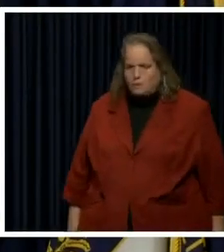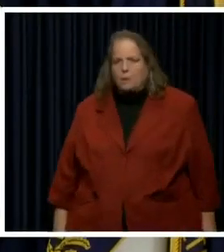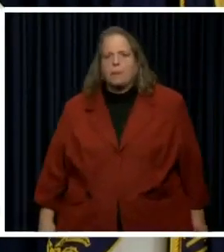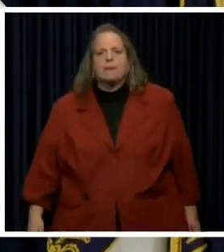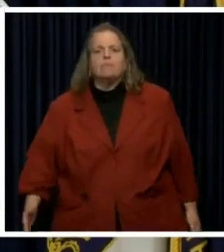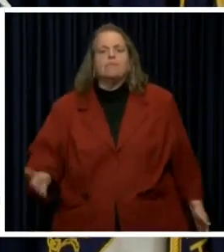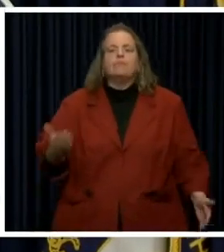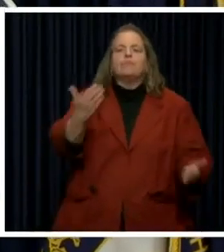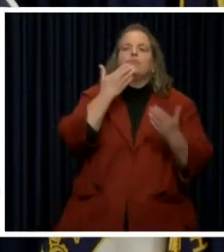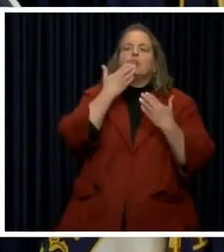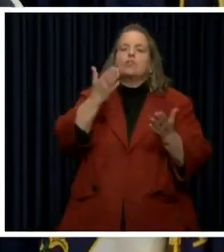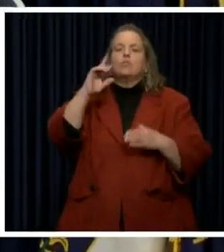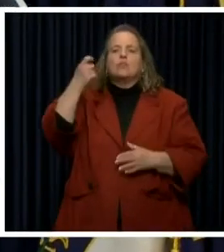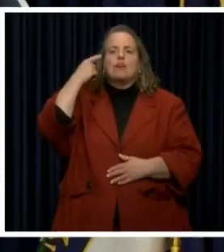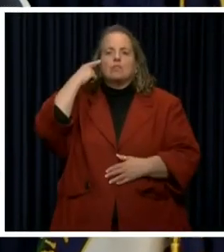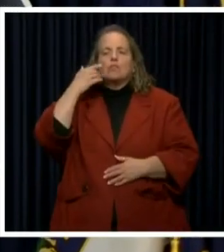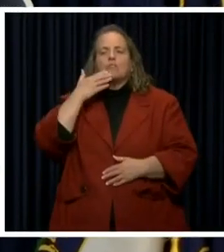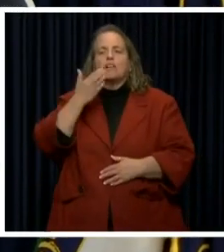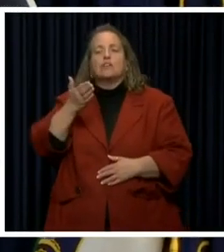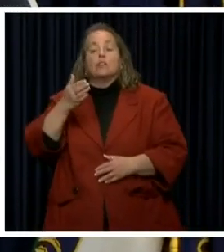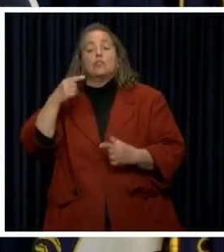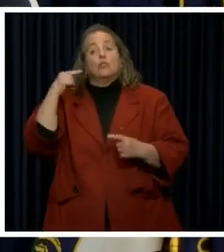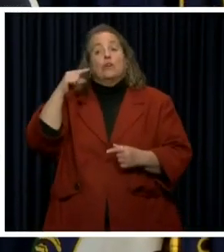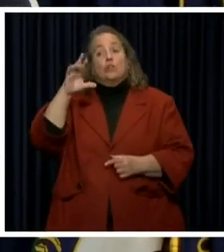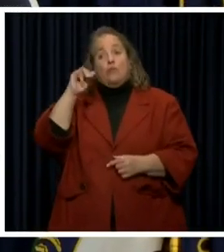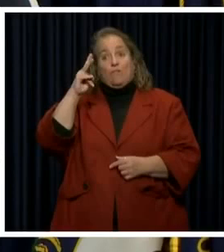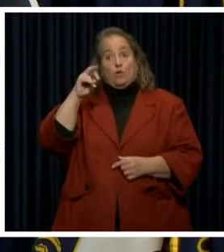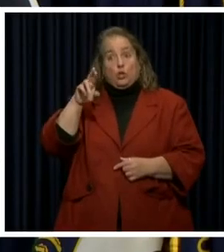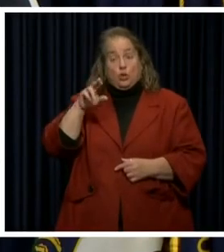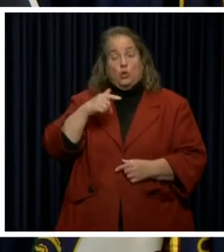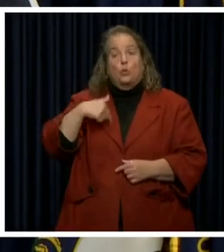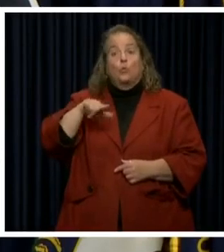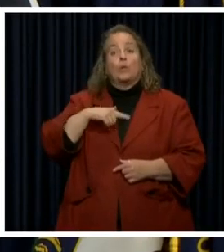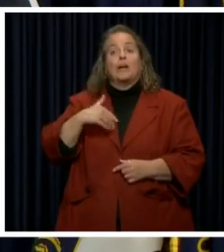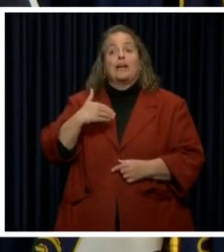Thank you, Governor. Well, at Green River, we have